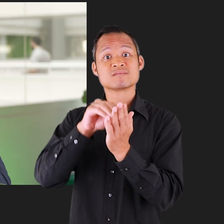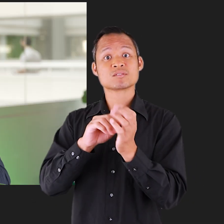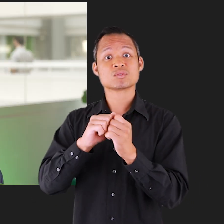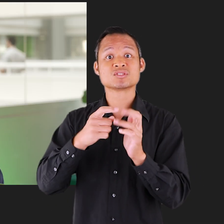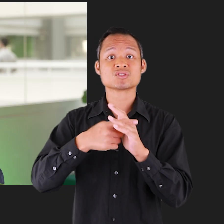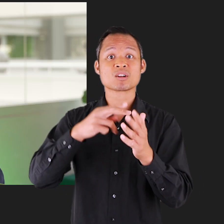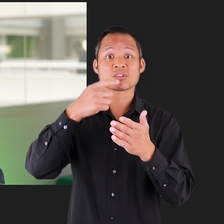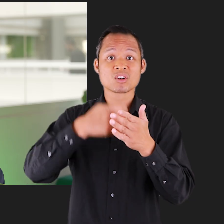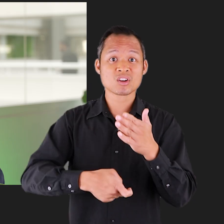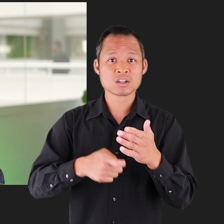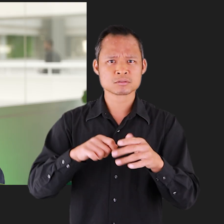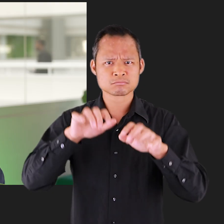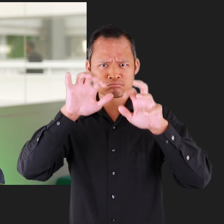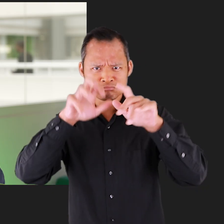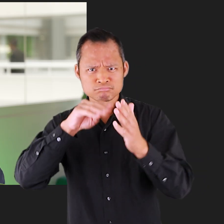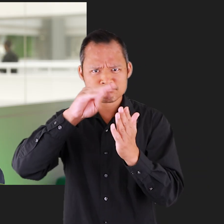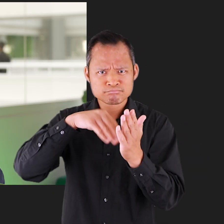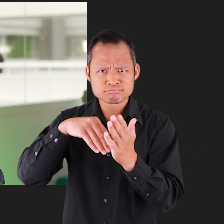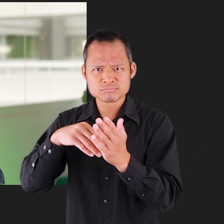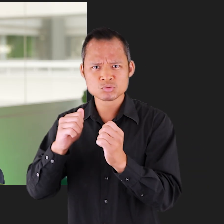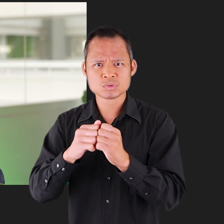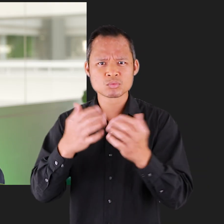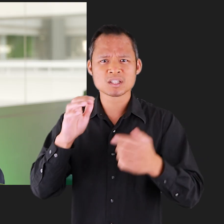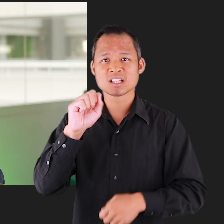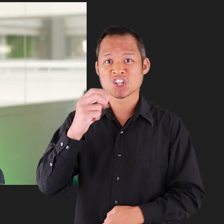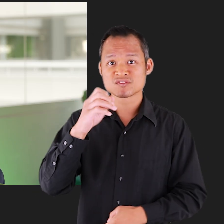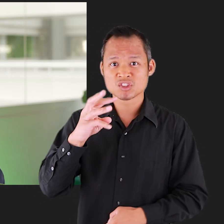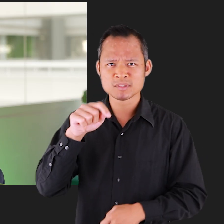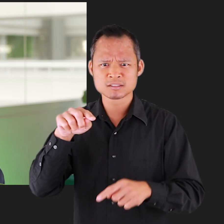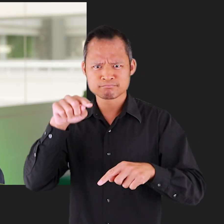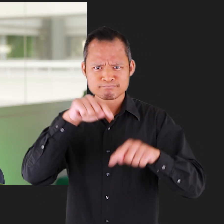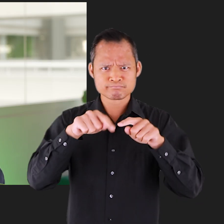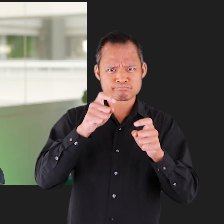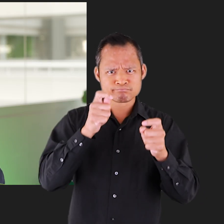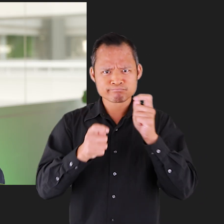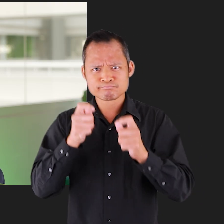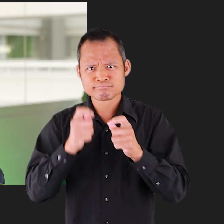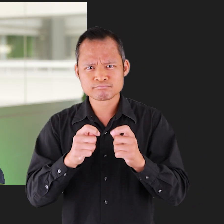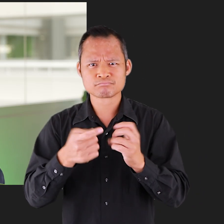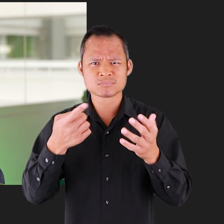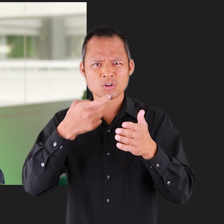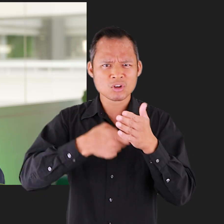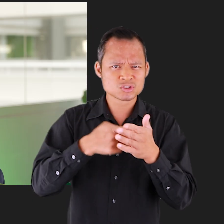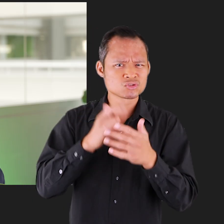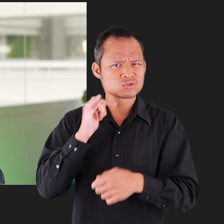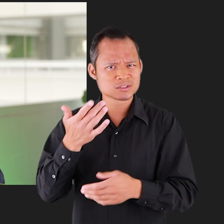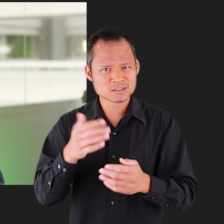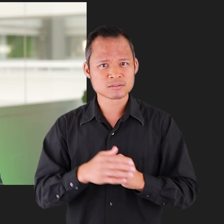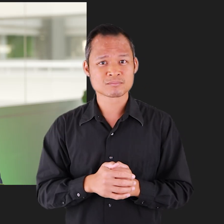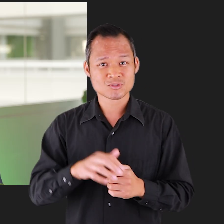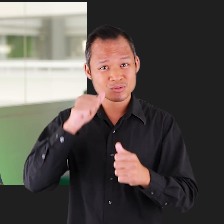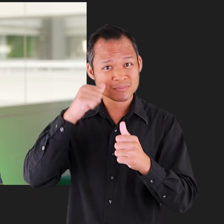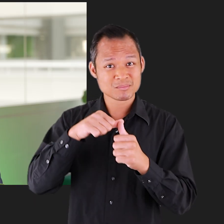is that after filling the startup cost section and filling out the cash flow, you may need to go back and readjust the startup